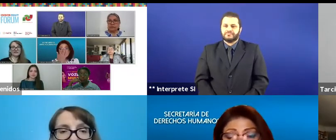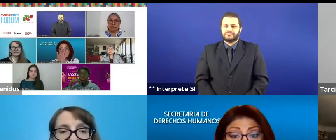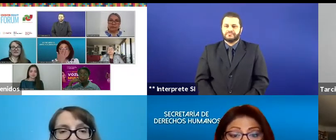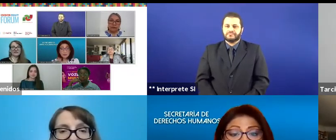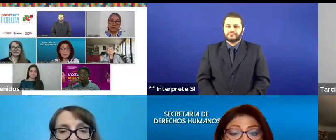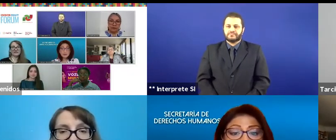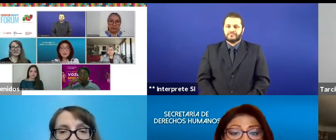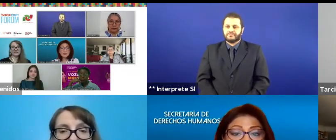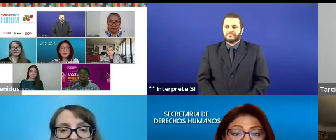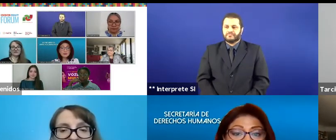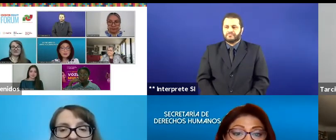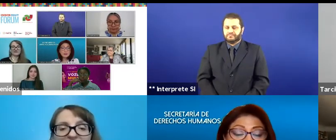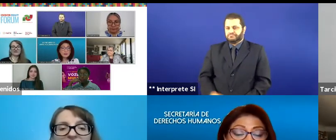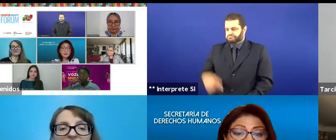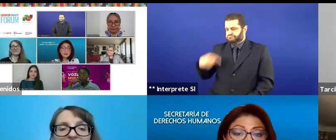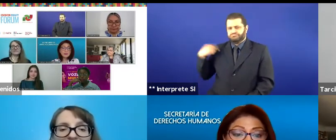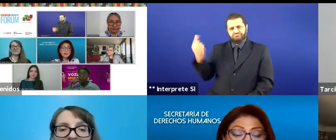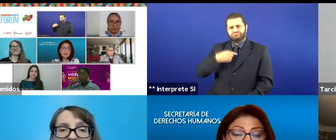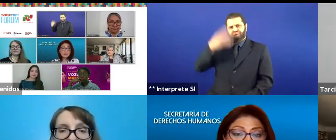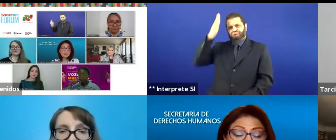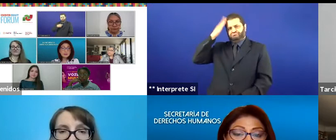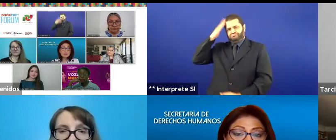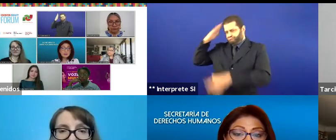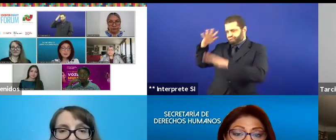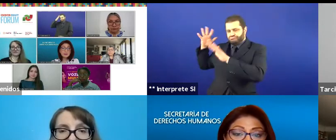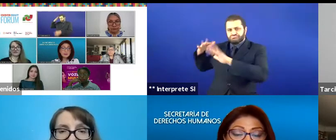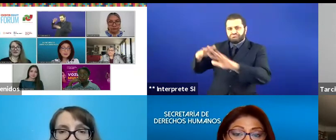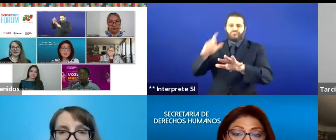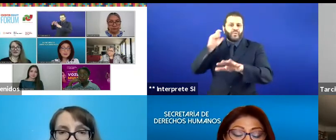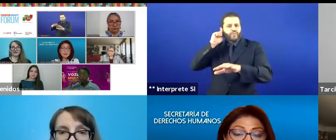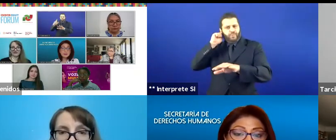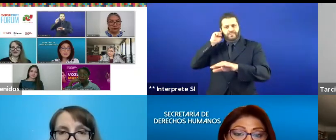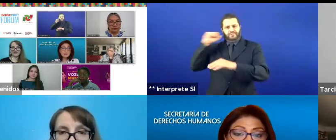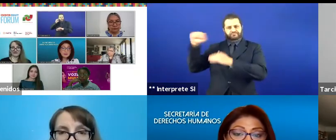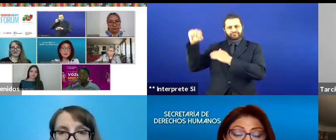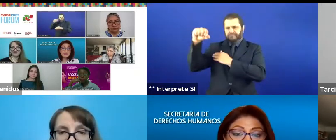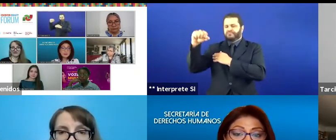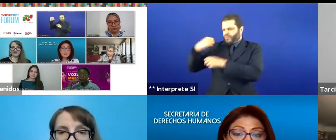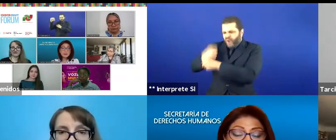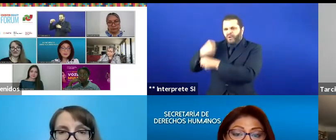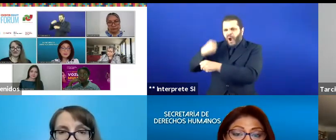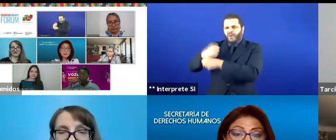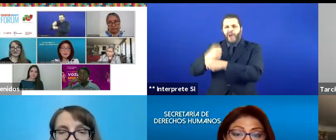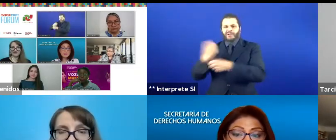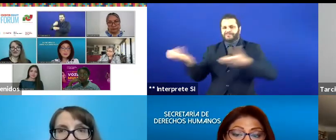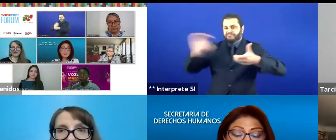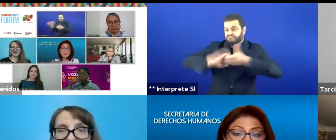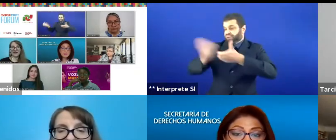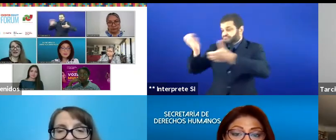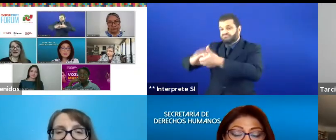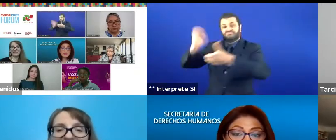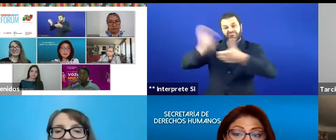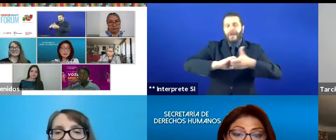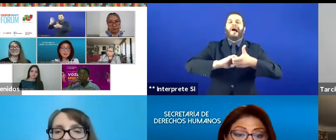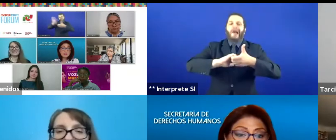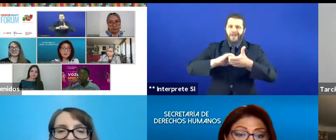Sabemos que cuando los movimientos feministas trabajan con otros sectores, son más efectivos para lograr el cambio. And this